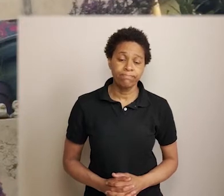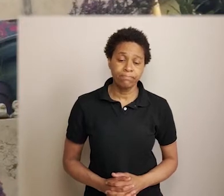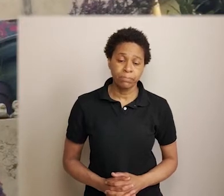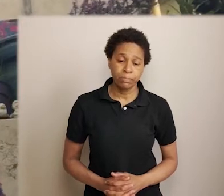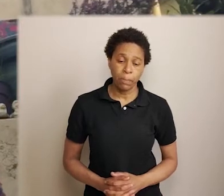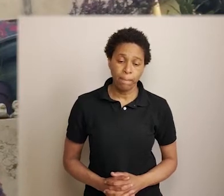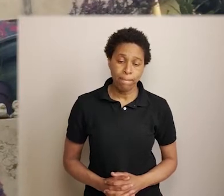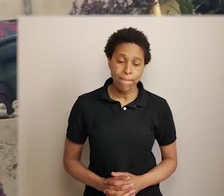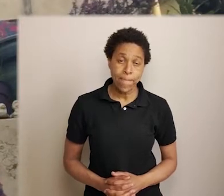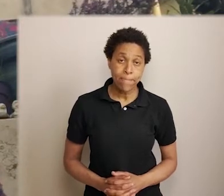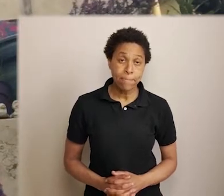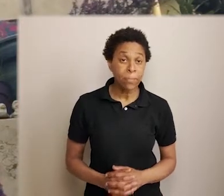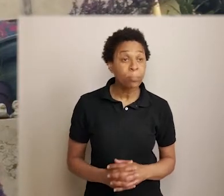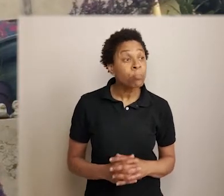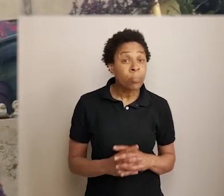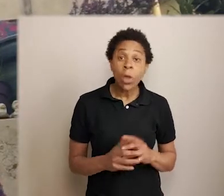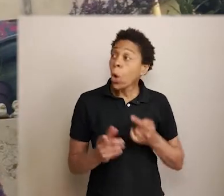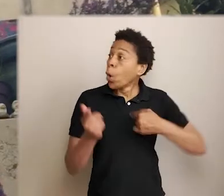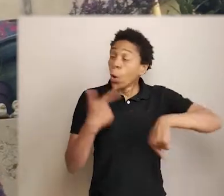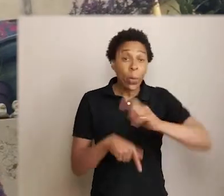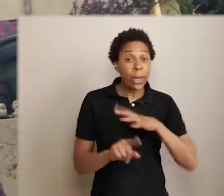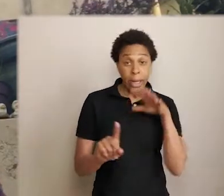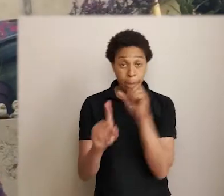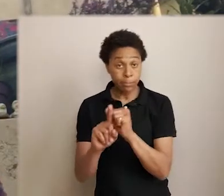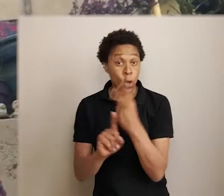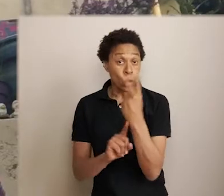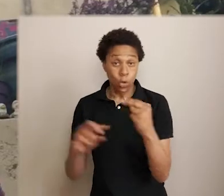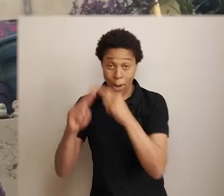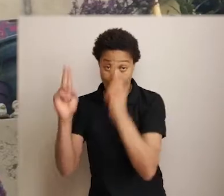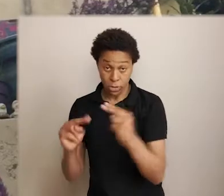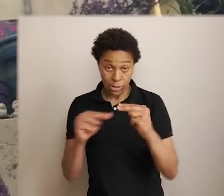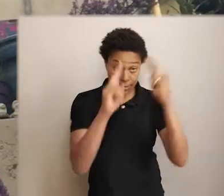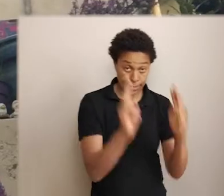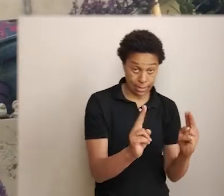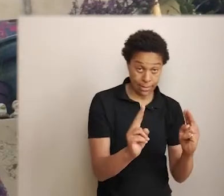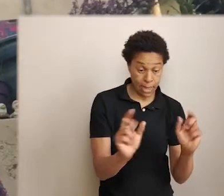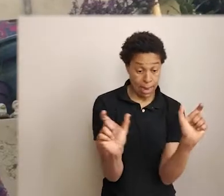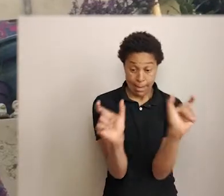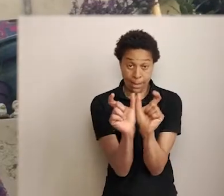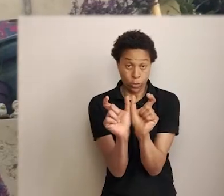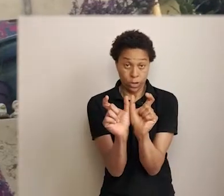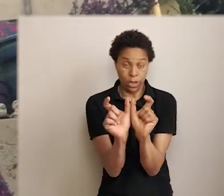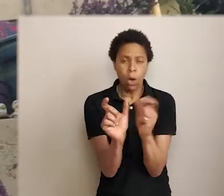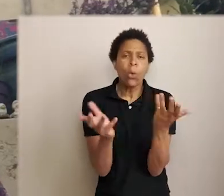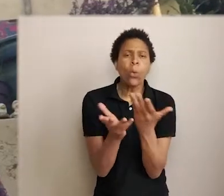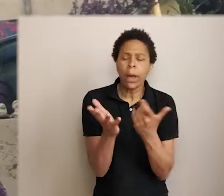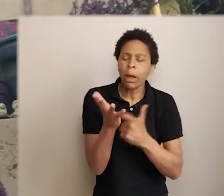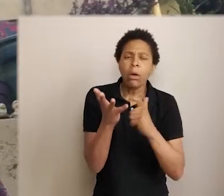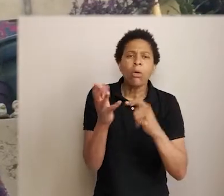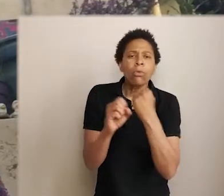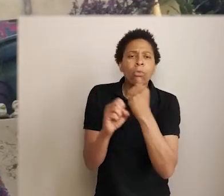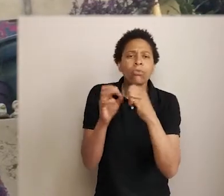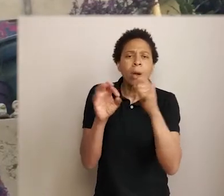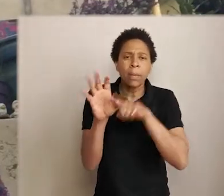So we took two houses called Harmony House, which were next to each other in Rugby Place. We all moved down en